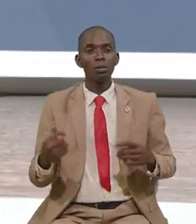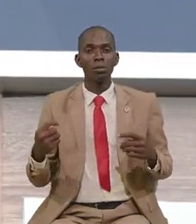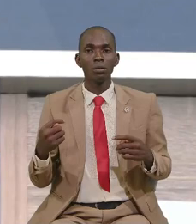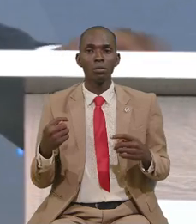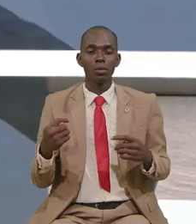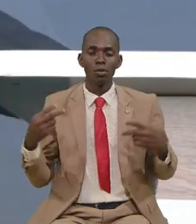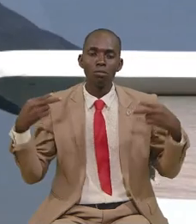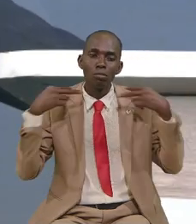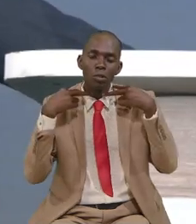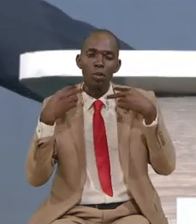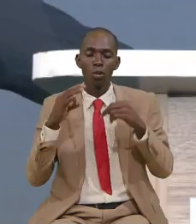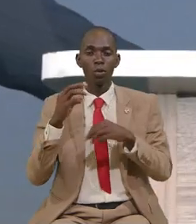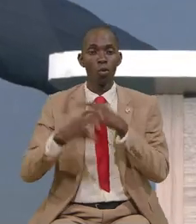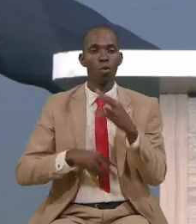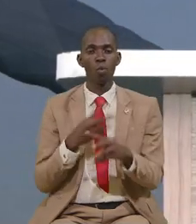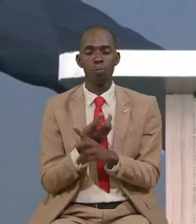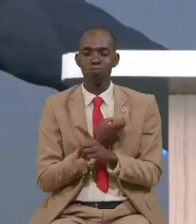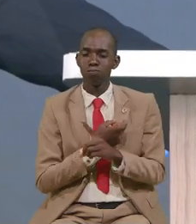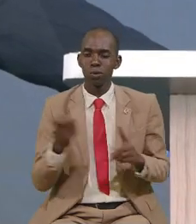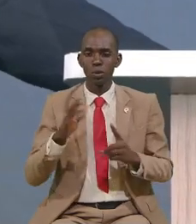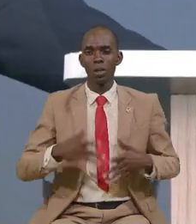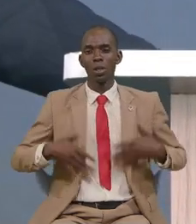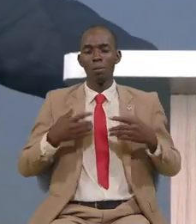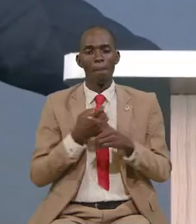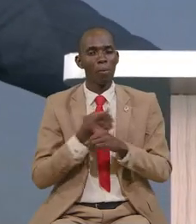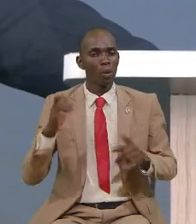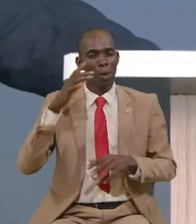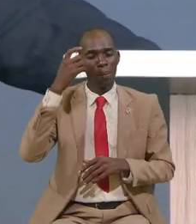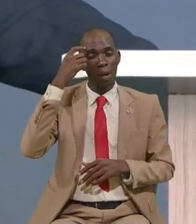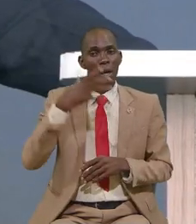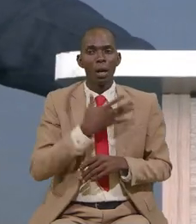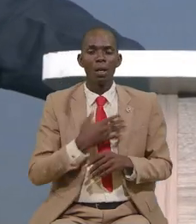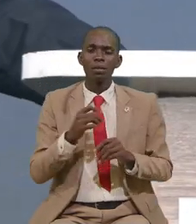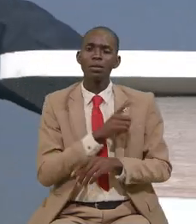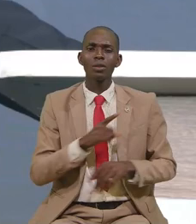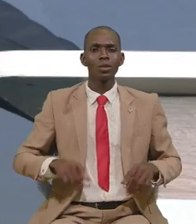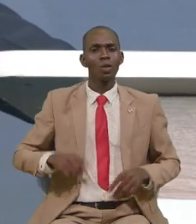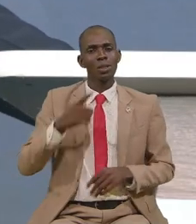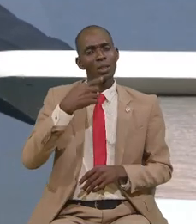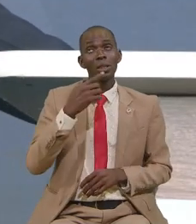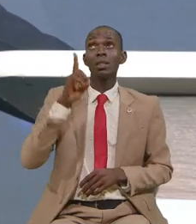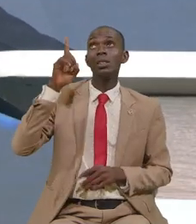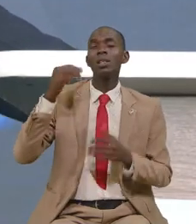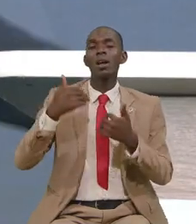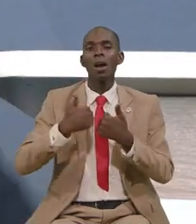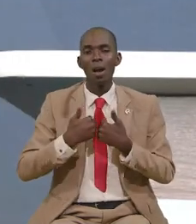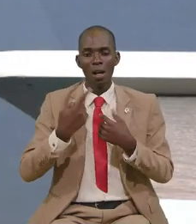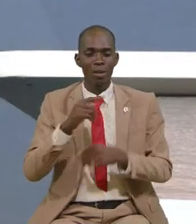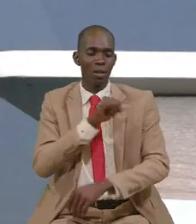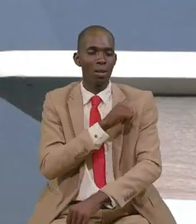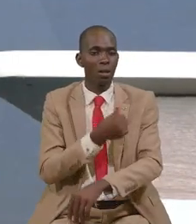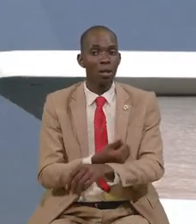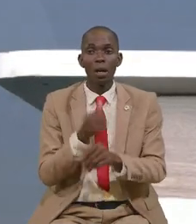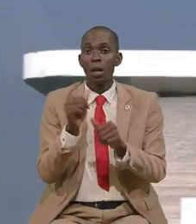bruises you, bruises your heart, bruises your mind. And the Lord says he has the authority.